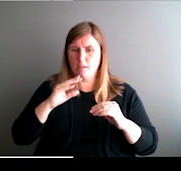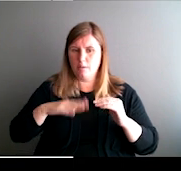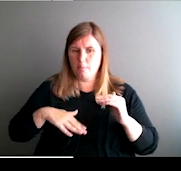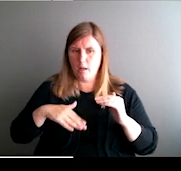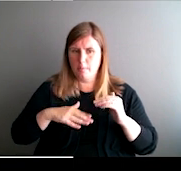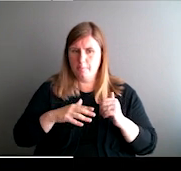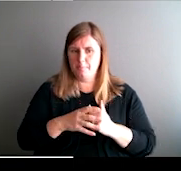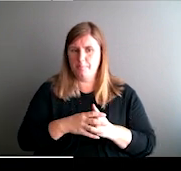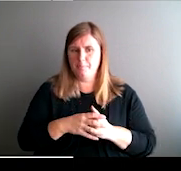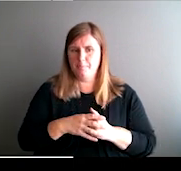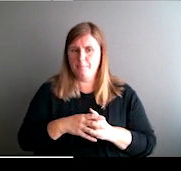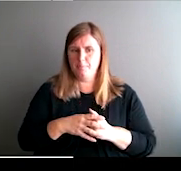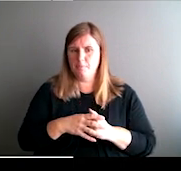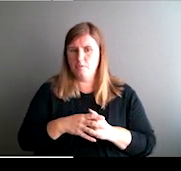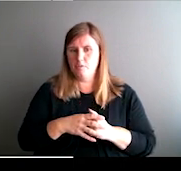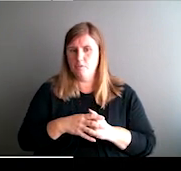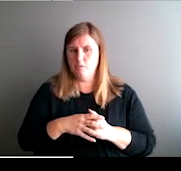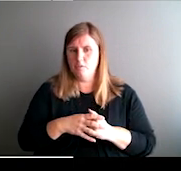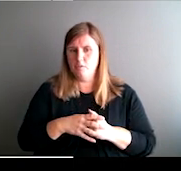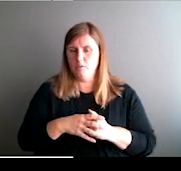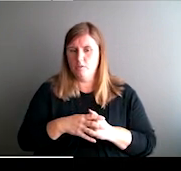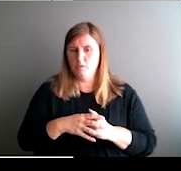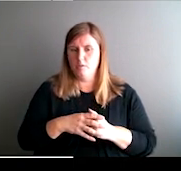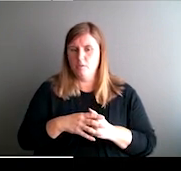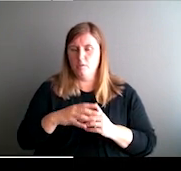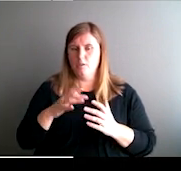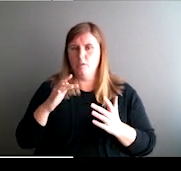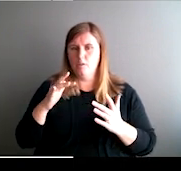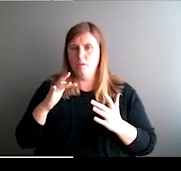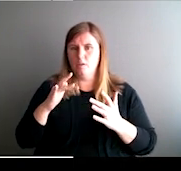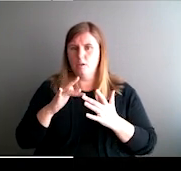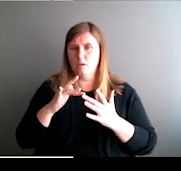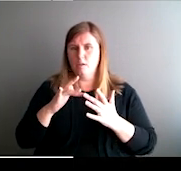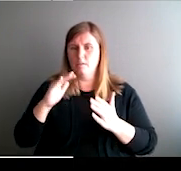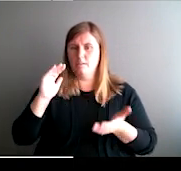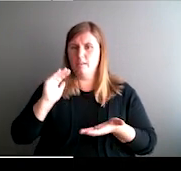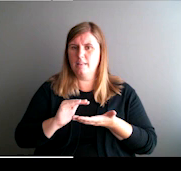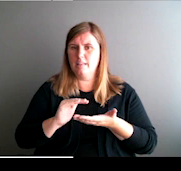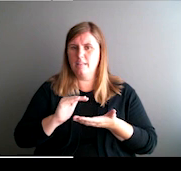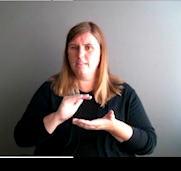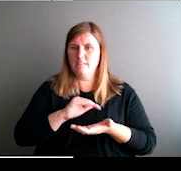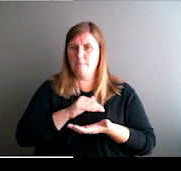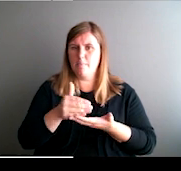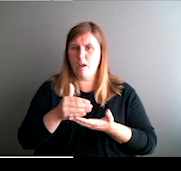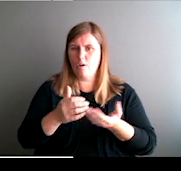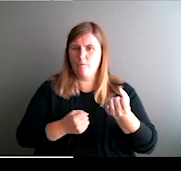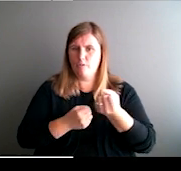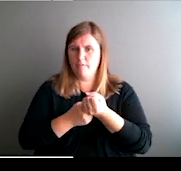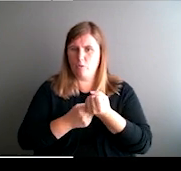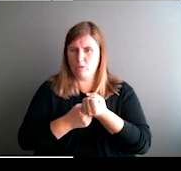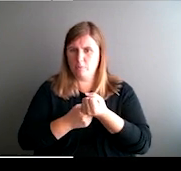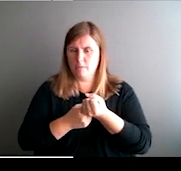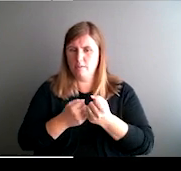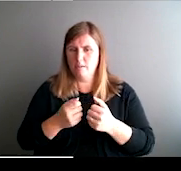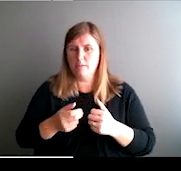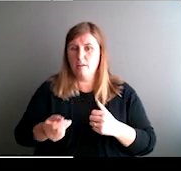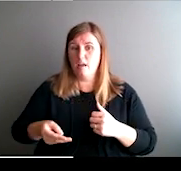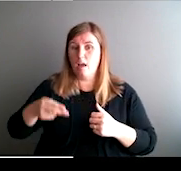bottom, because the slowest instruction contacted the least amount of reinforcement. Whereas in